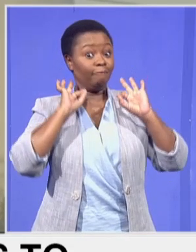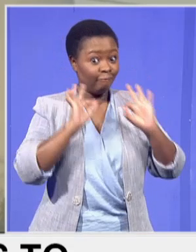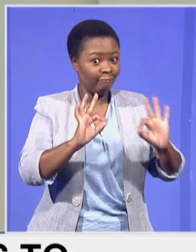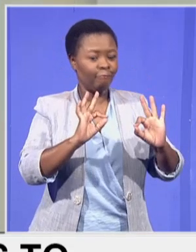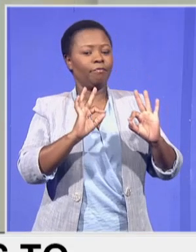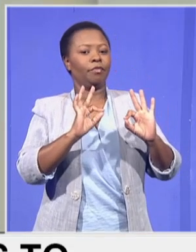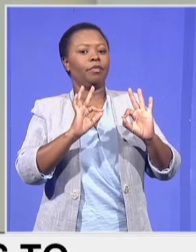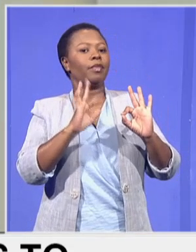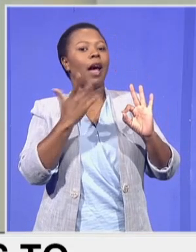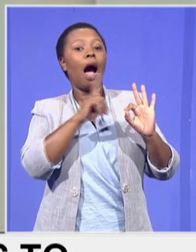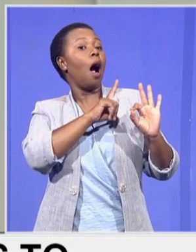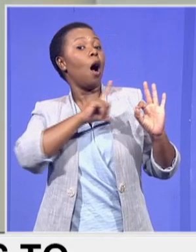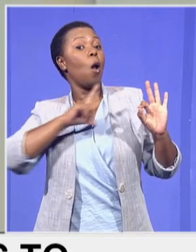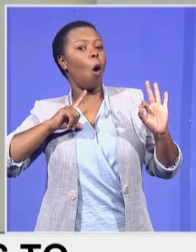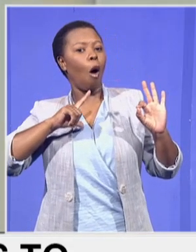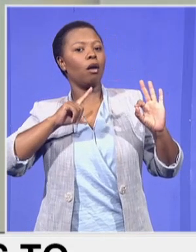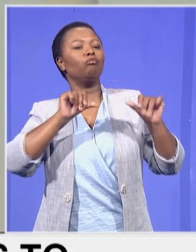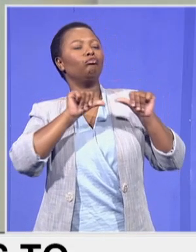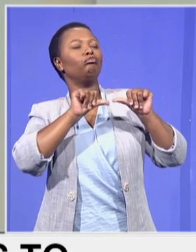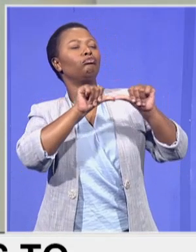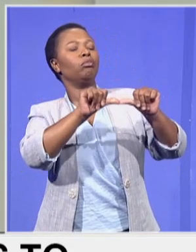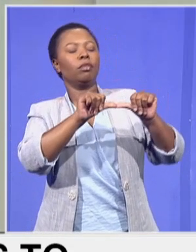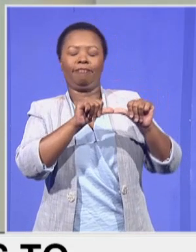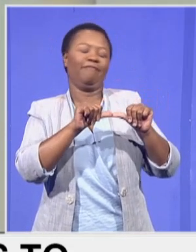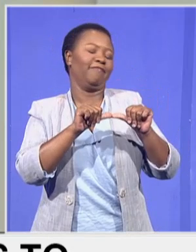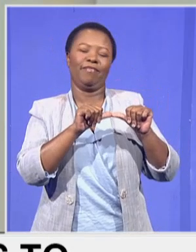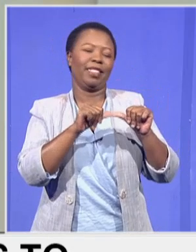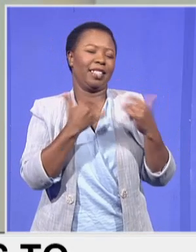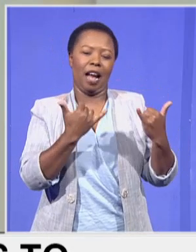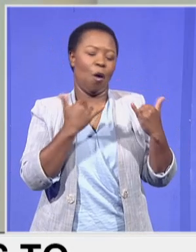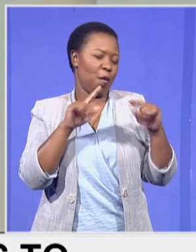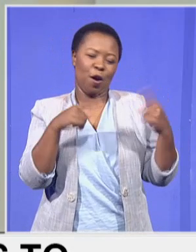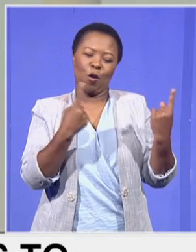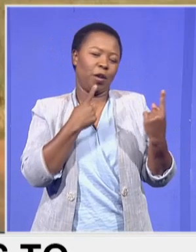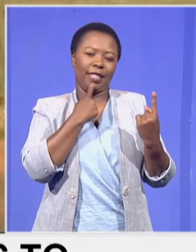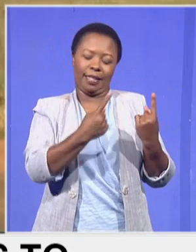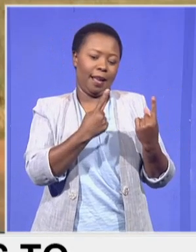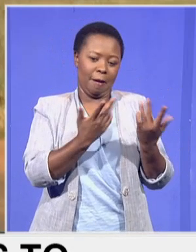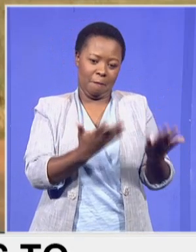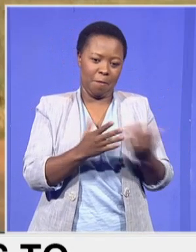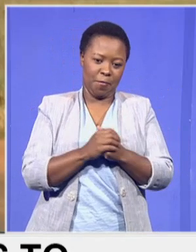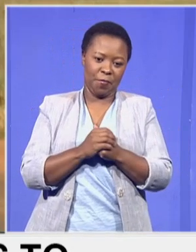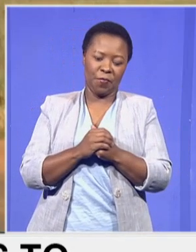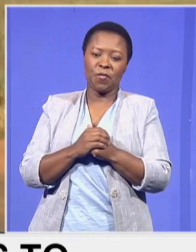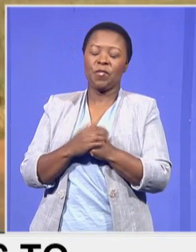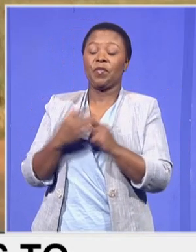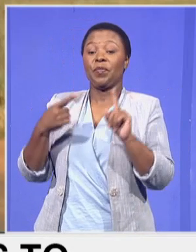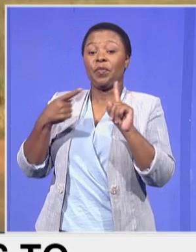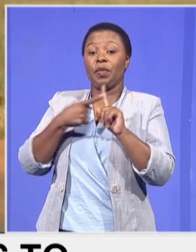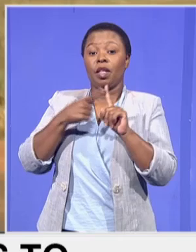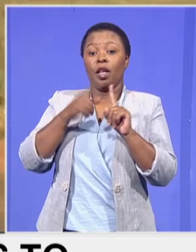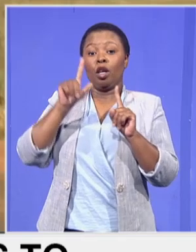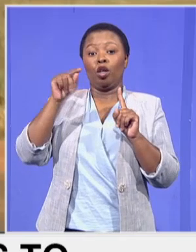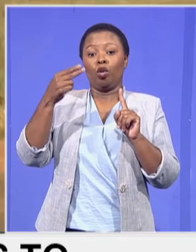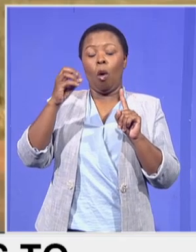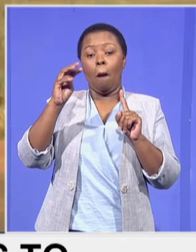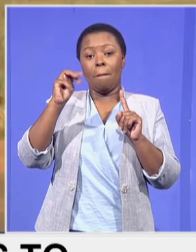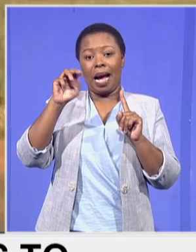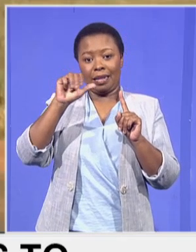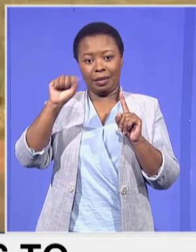prolonged period of lower load shedding. Thomas Conradie, who is the acting group executive at